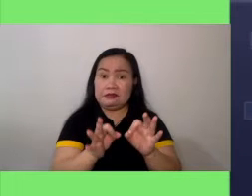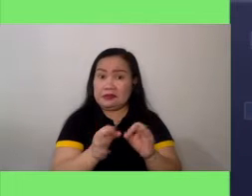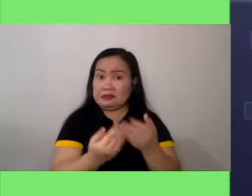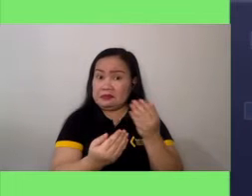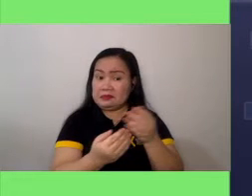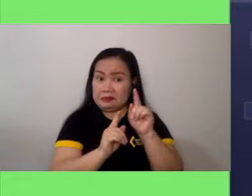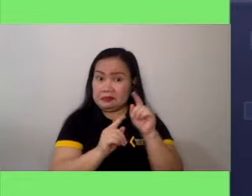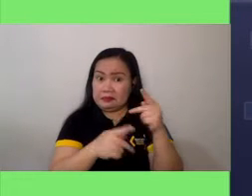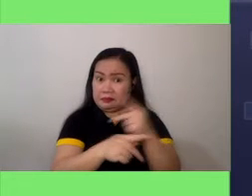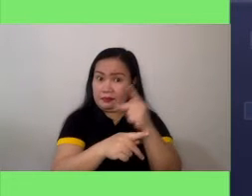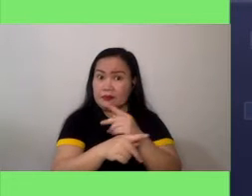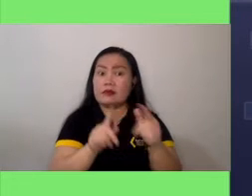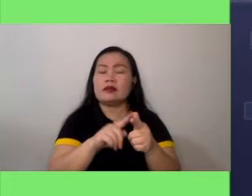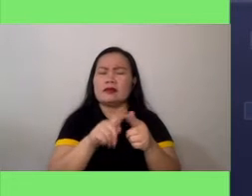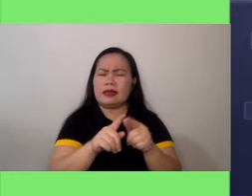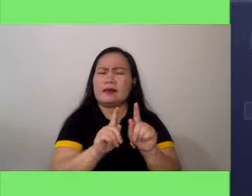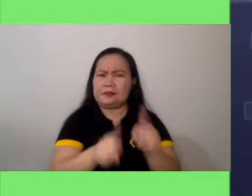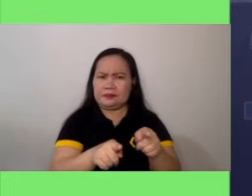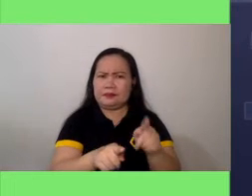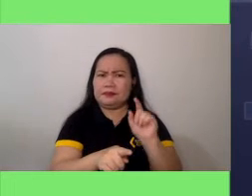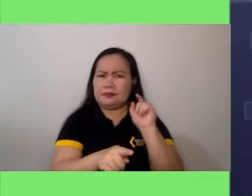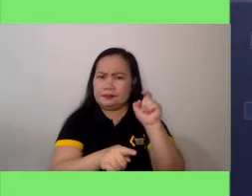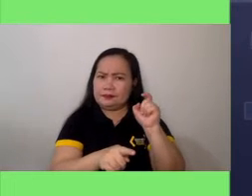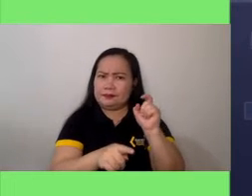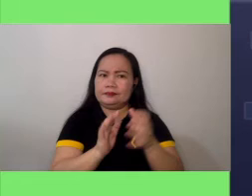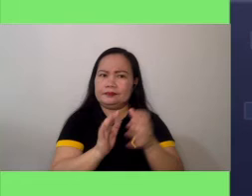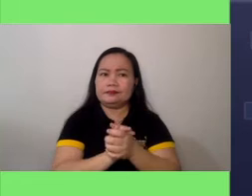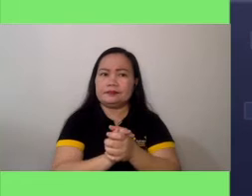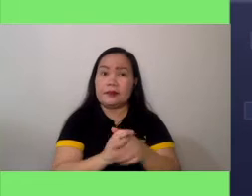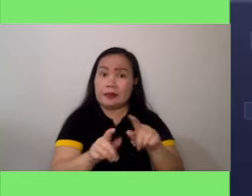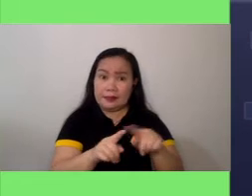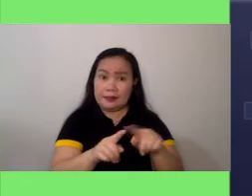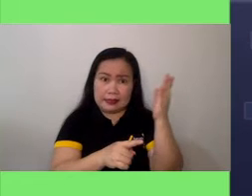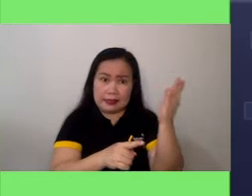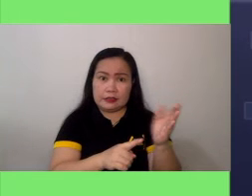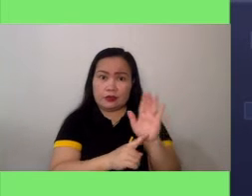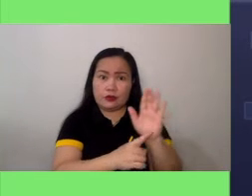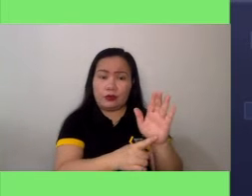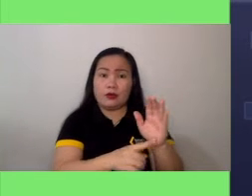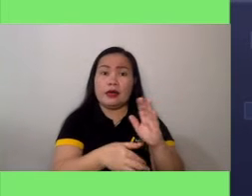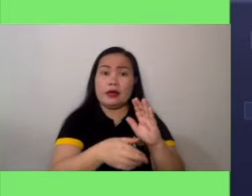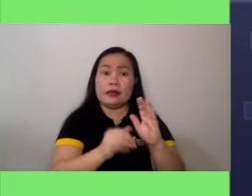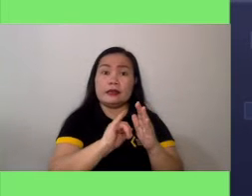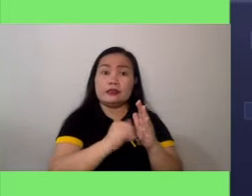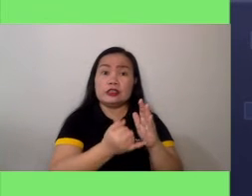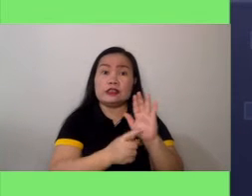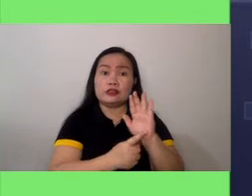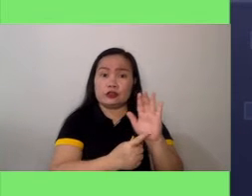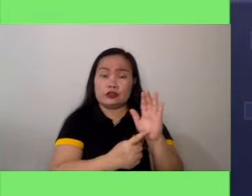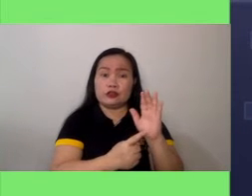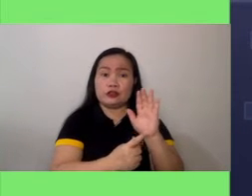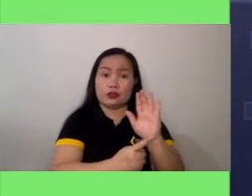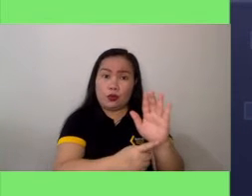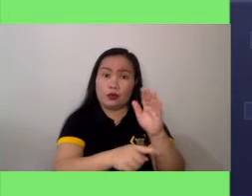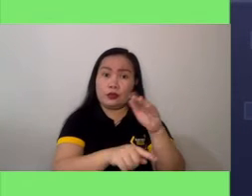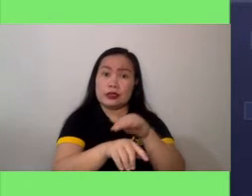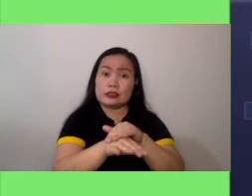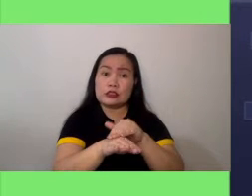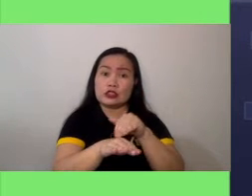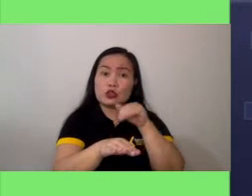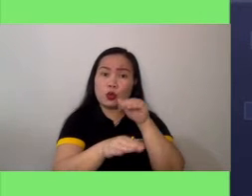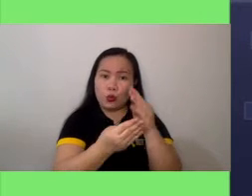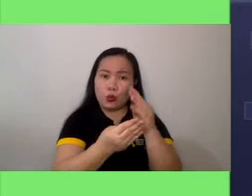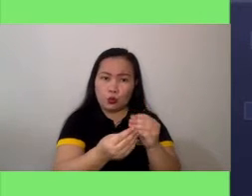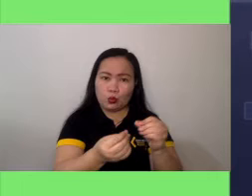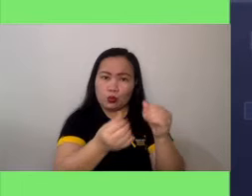times negative 2, negative 12. Okay? So, I'm showing you this para medyo ma-recall natin yung rules ng